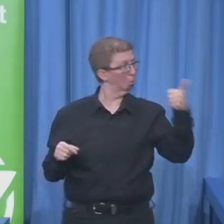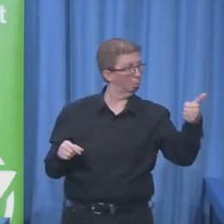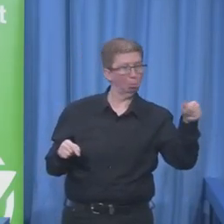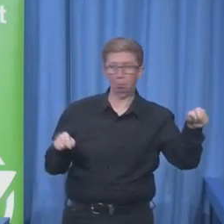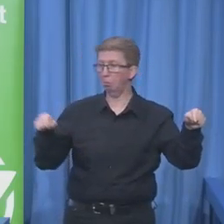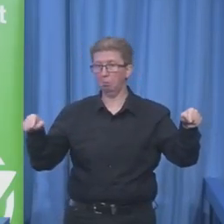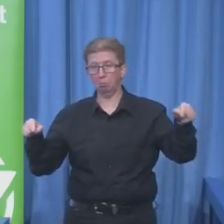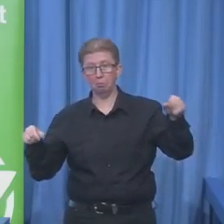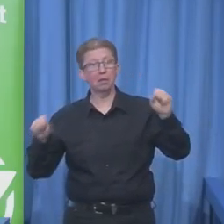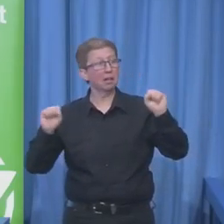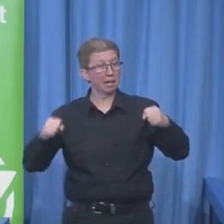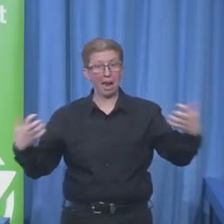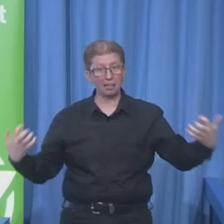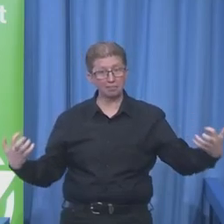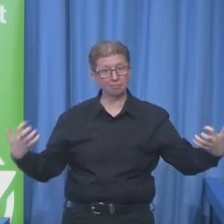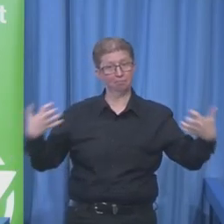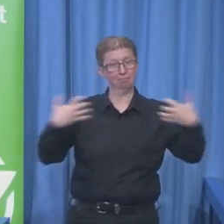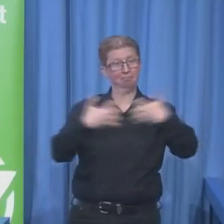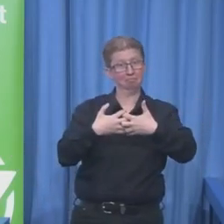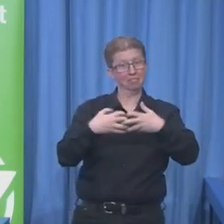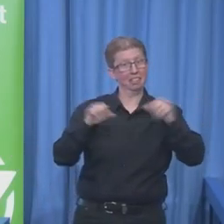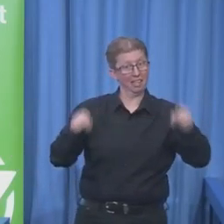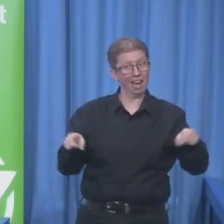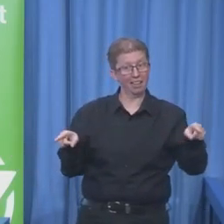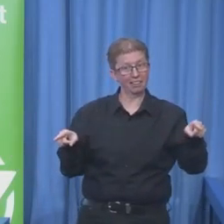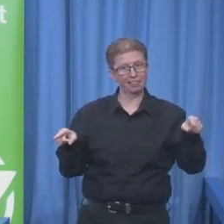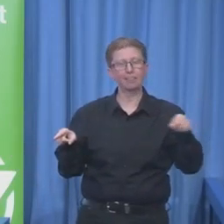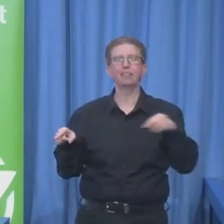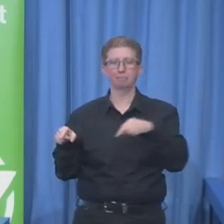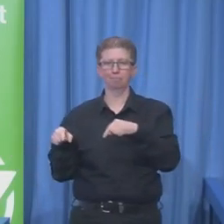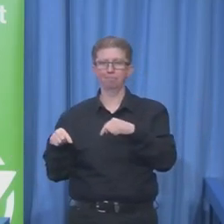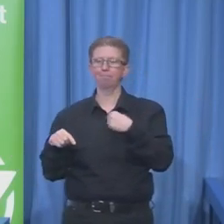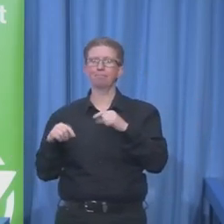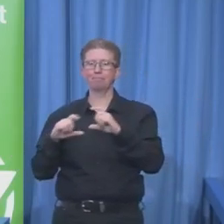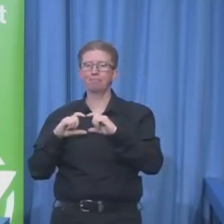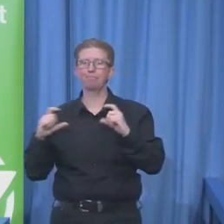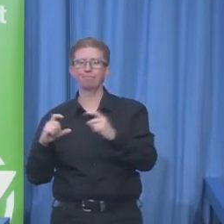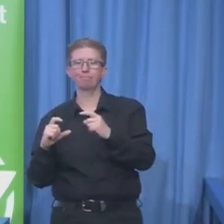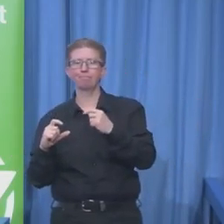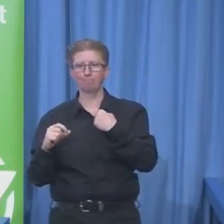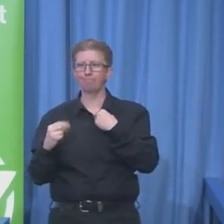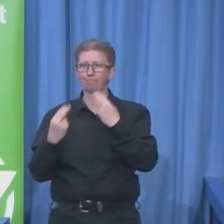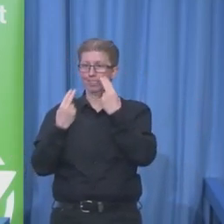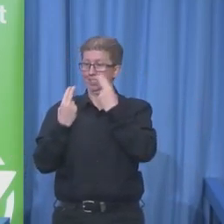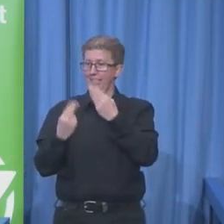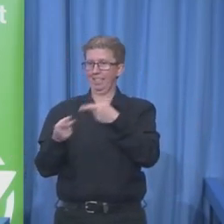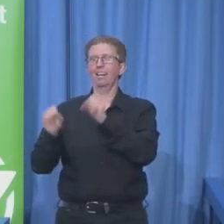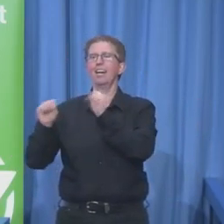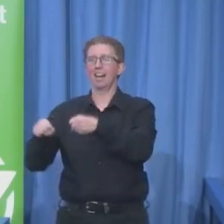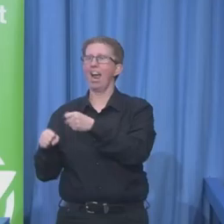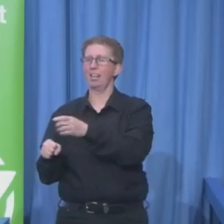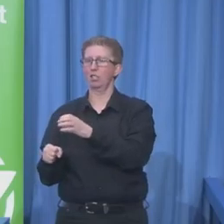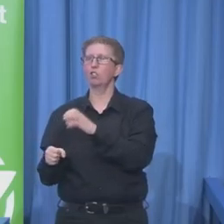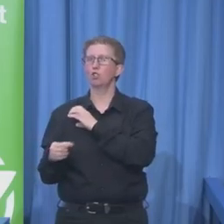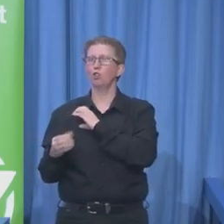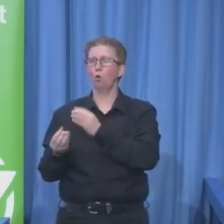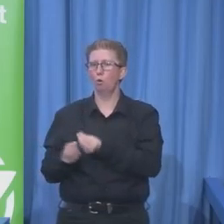and supports people with disabilities in working of the open labor market.